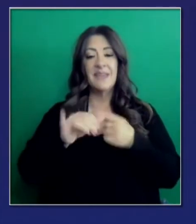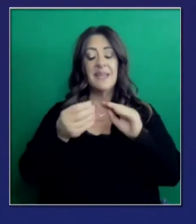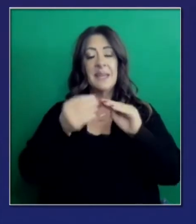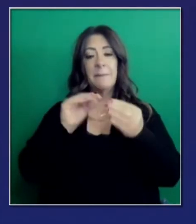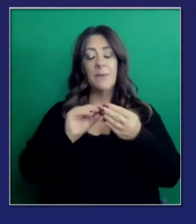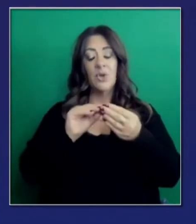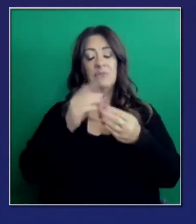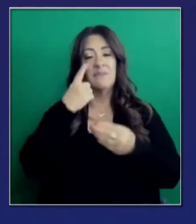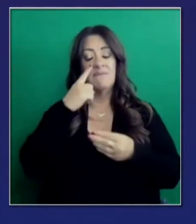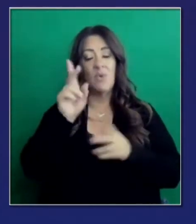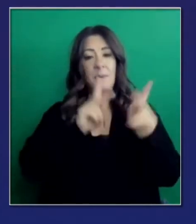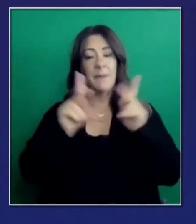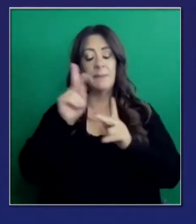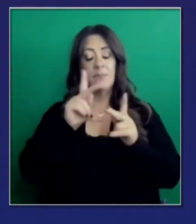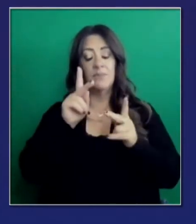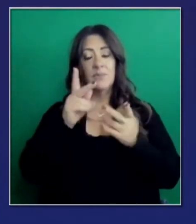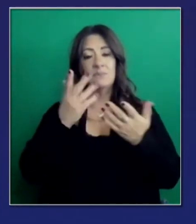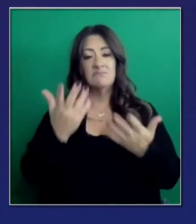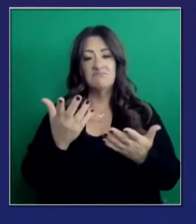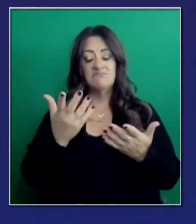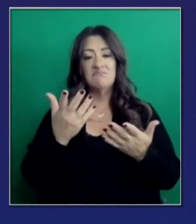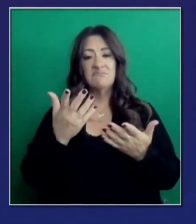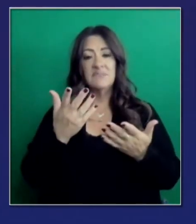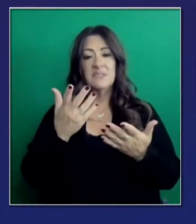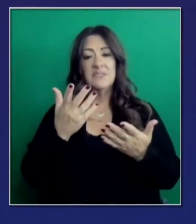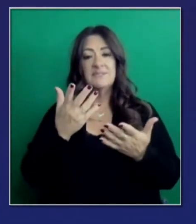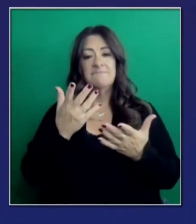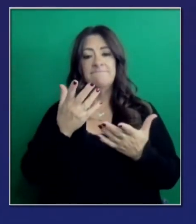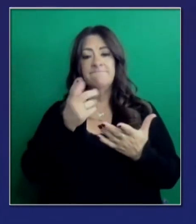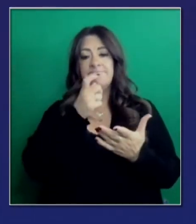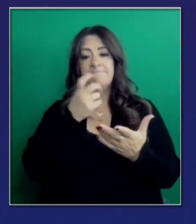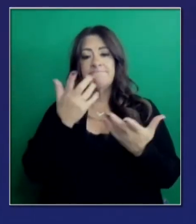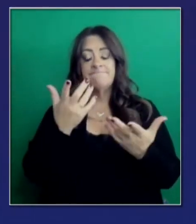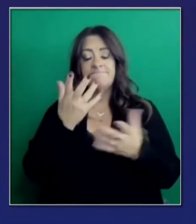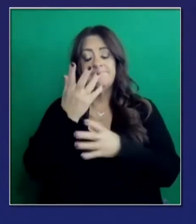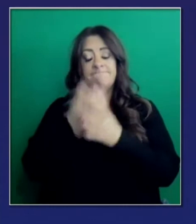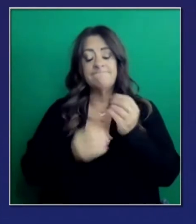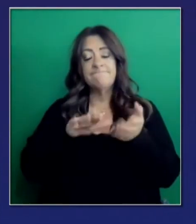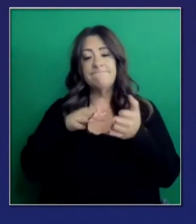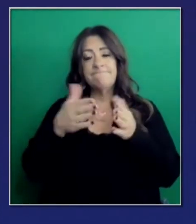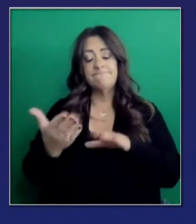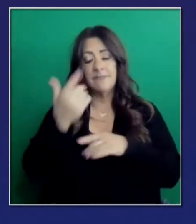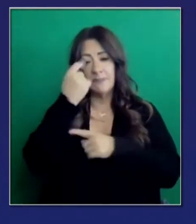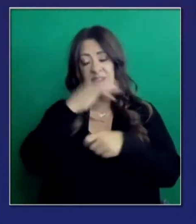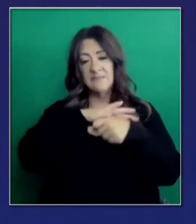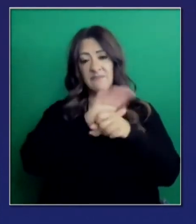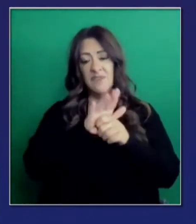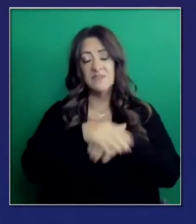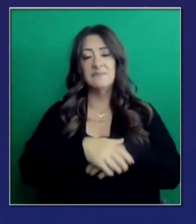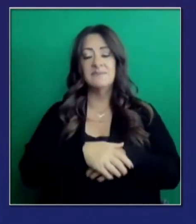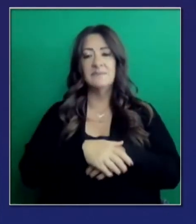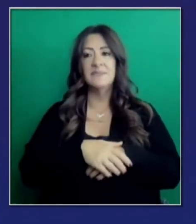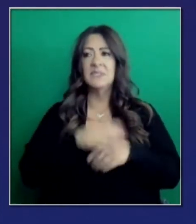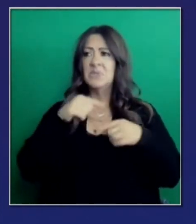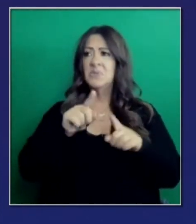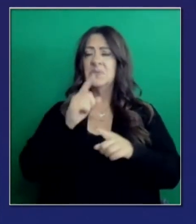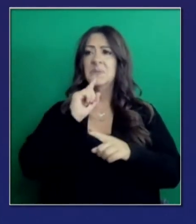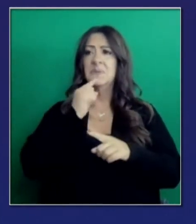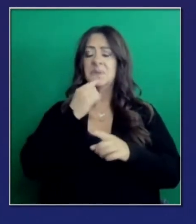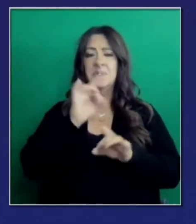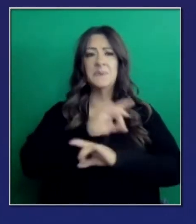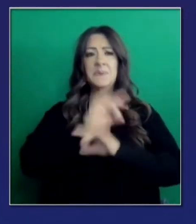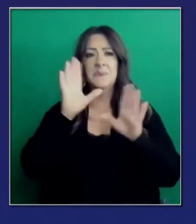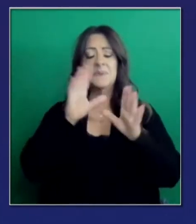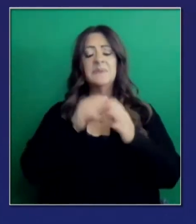ever, as we have battled our way through the most challenging surge and now are seeing truly light at the